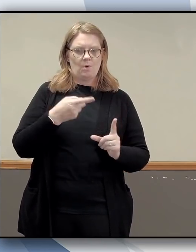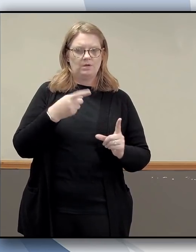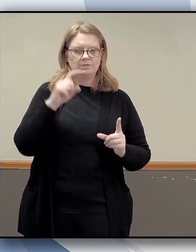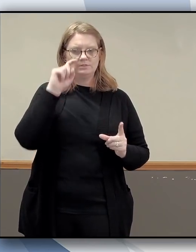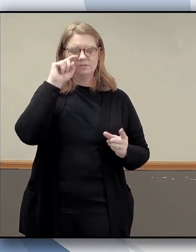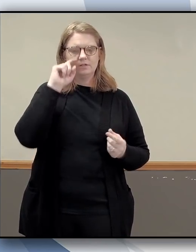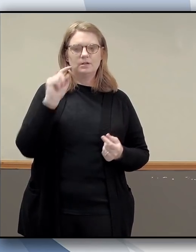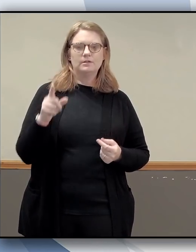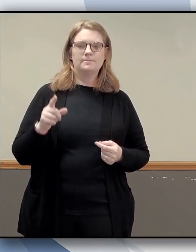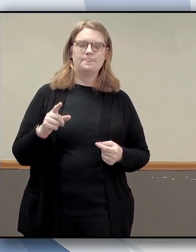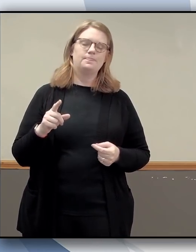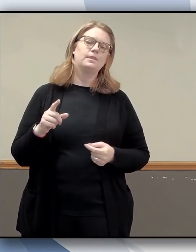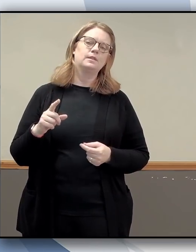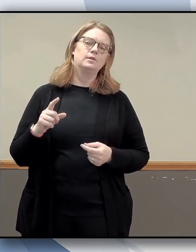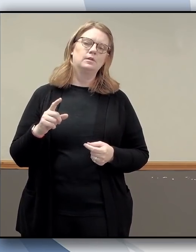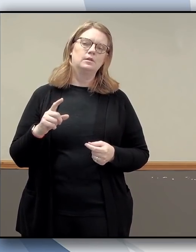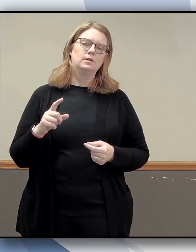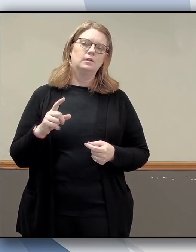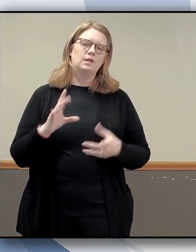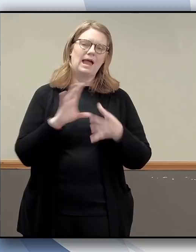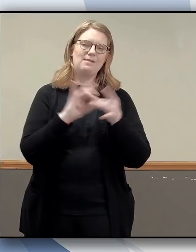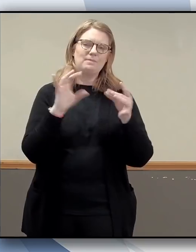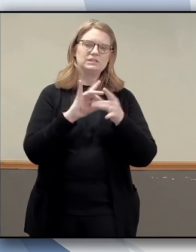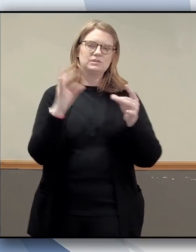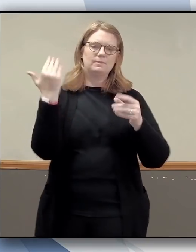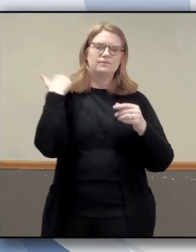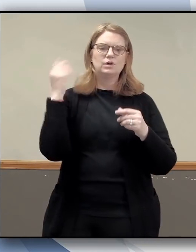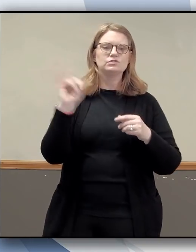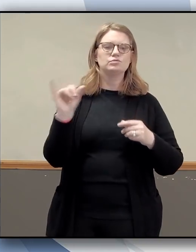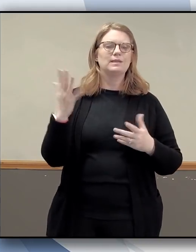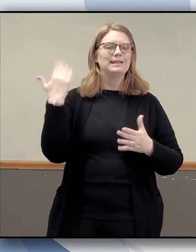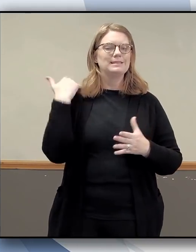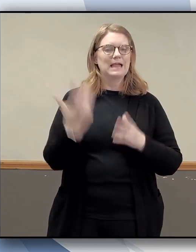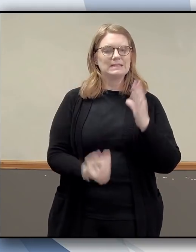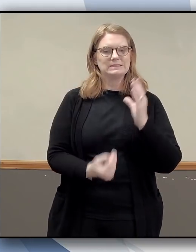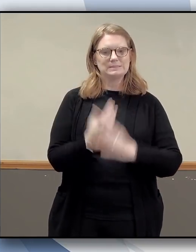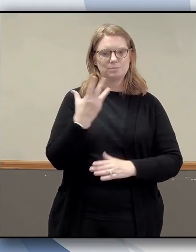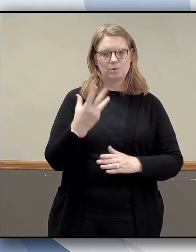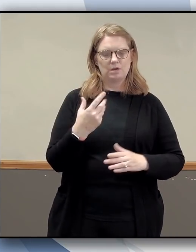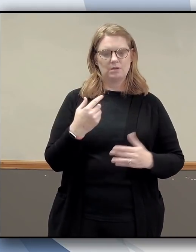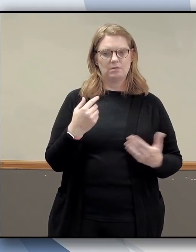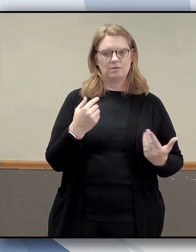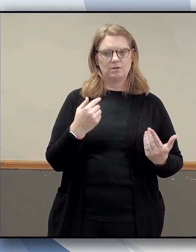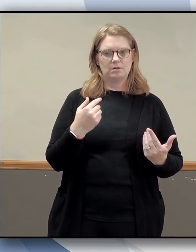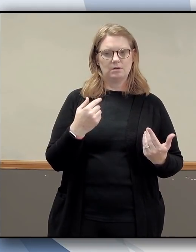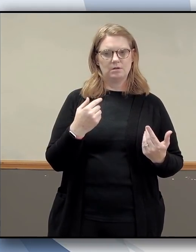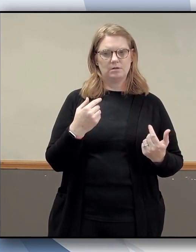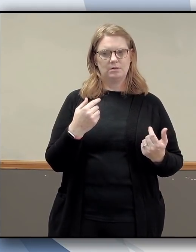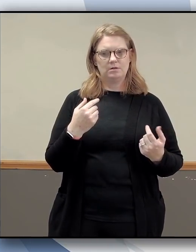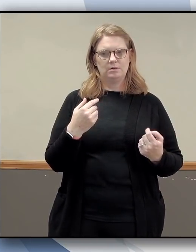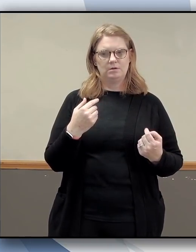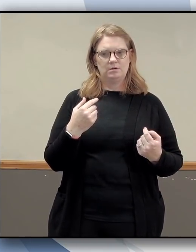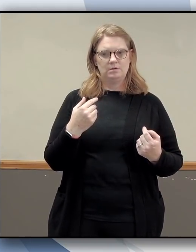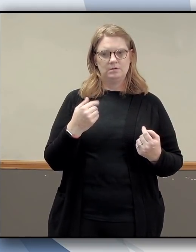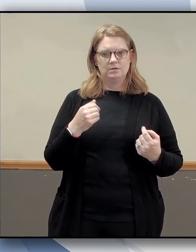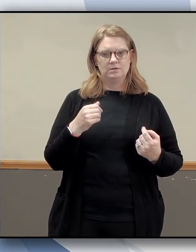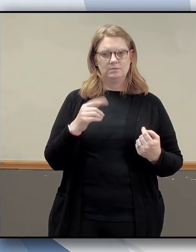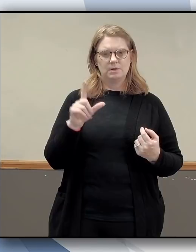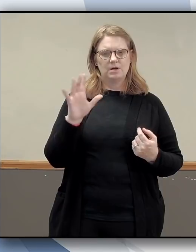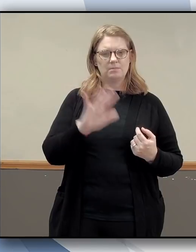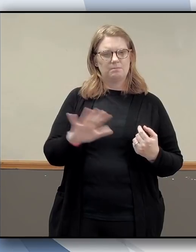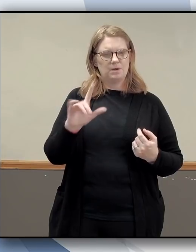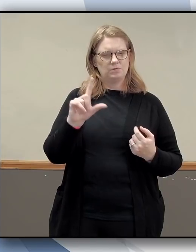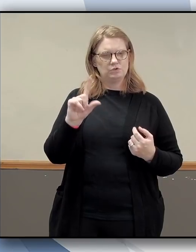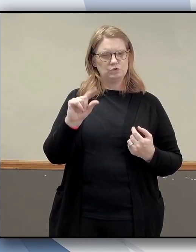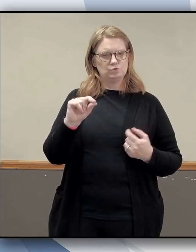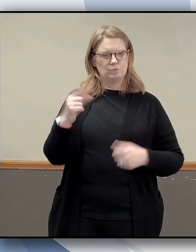is, I mentioned it in my opening remarks, but last spring we had almost 20 days was the